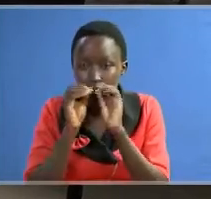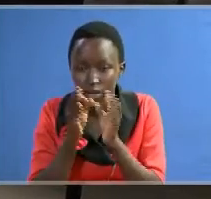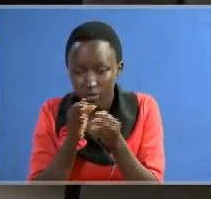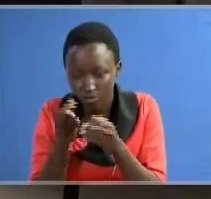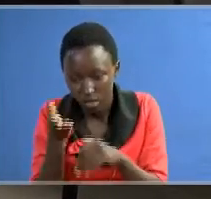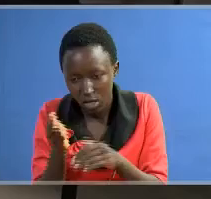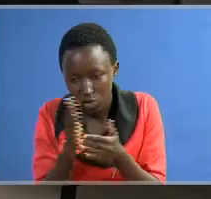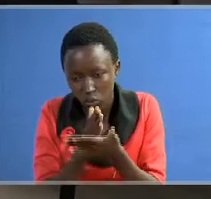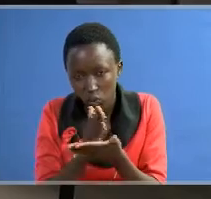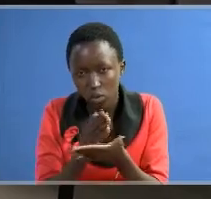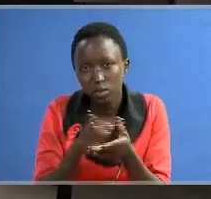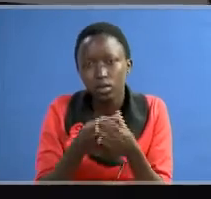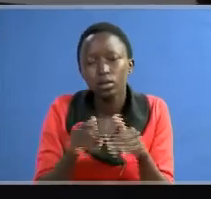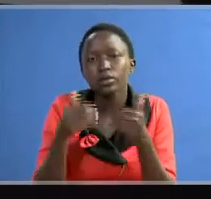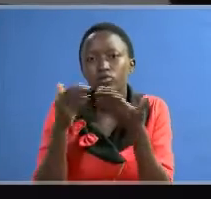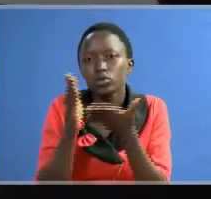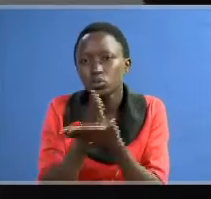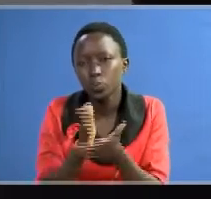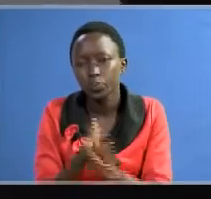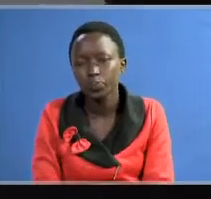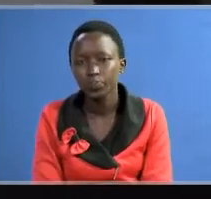there, they will be given.